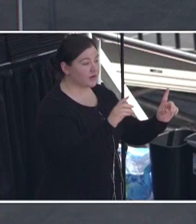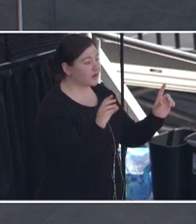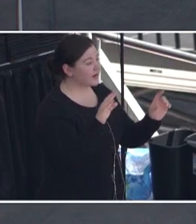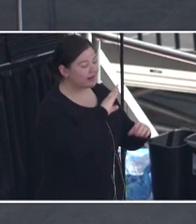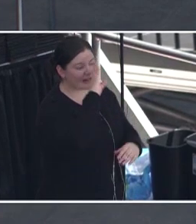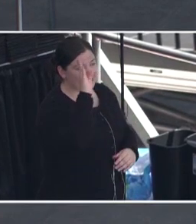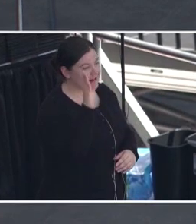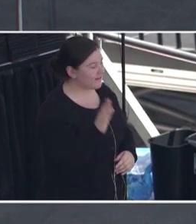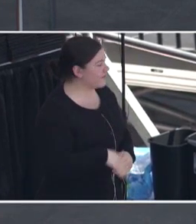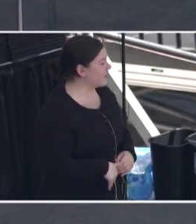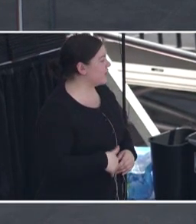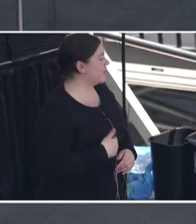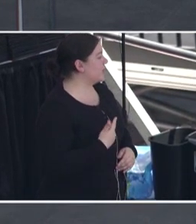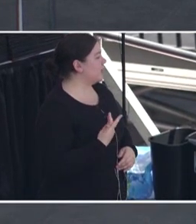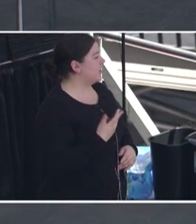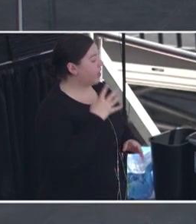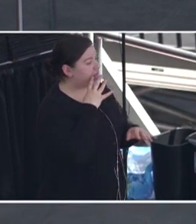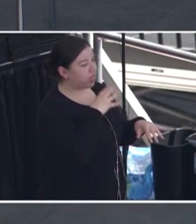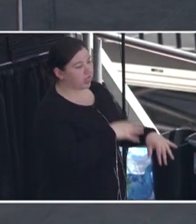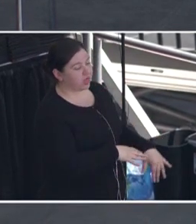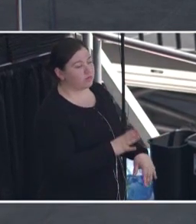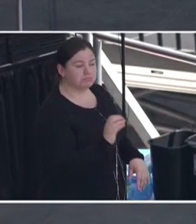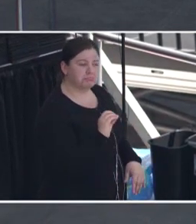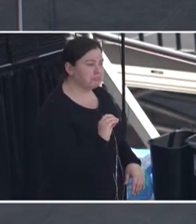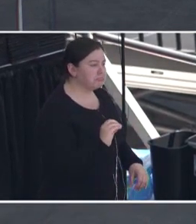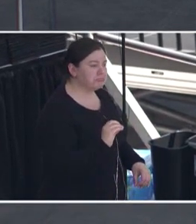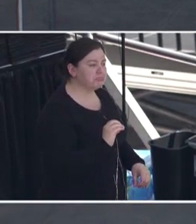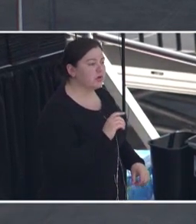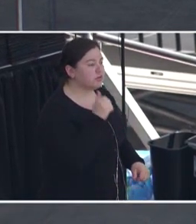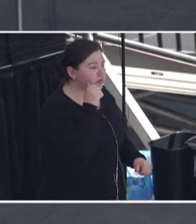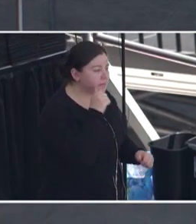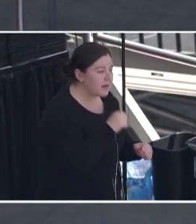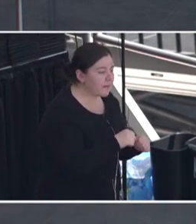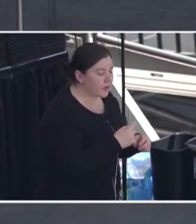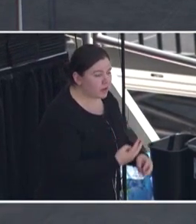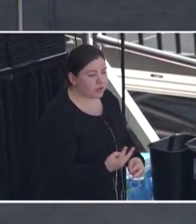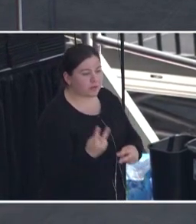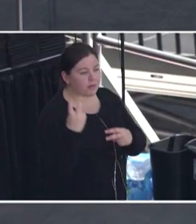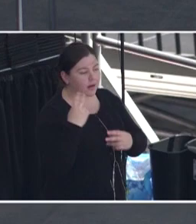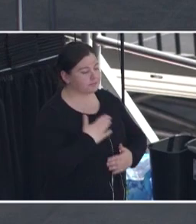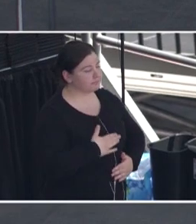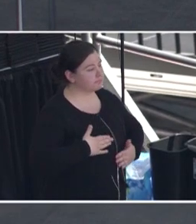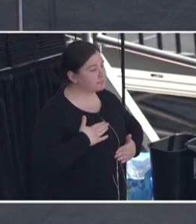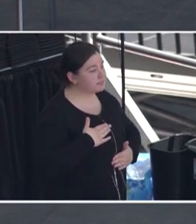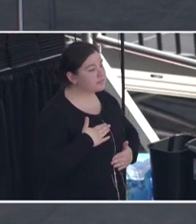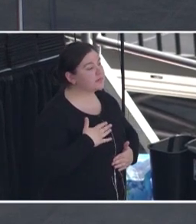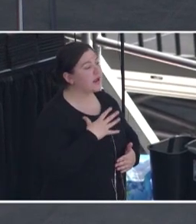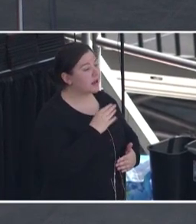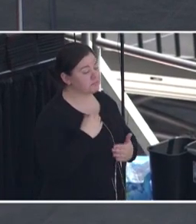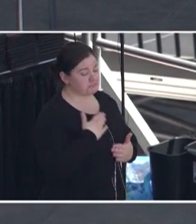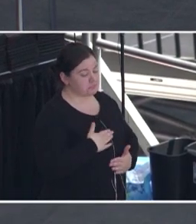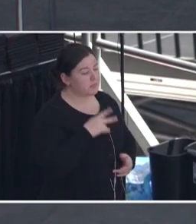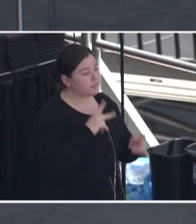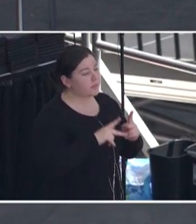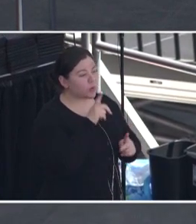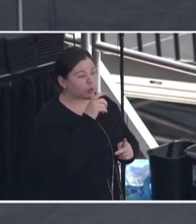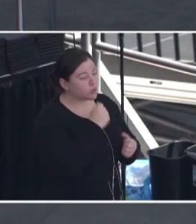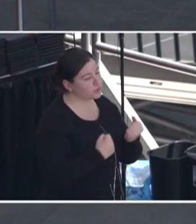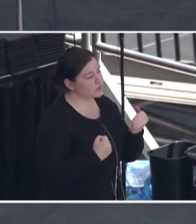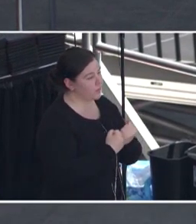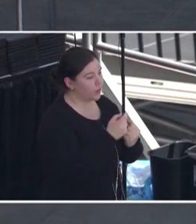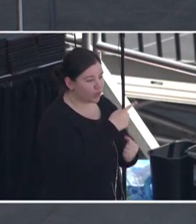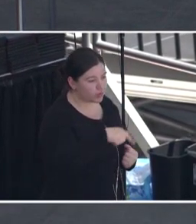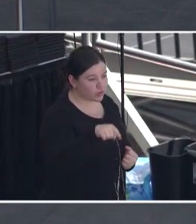granted. We must always look back to those who helped us and give back to our